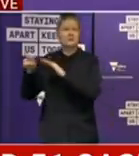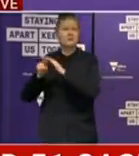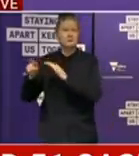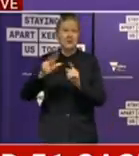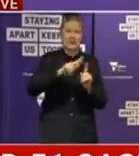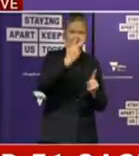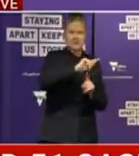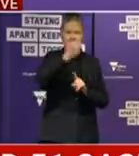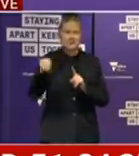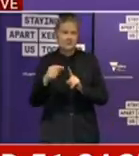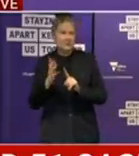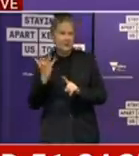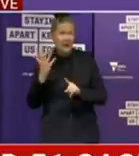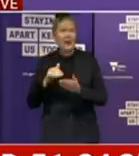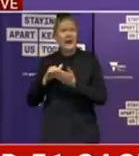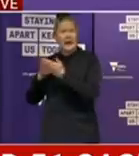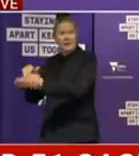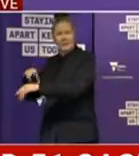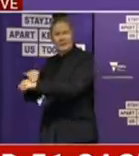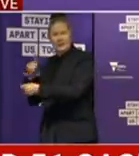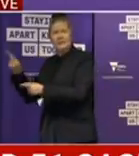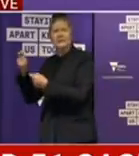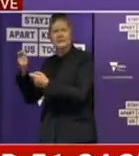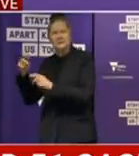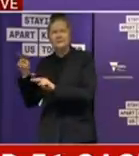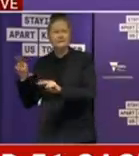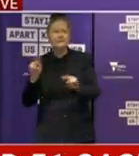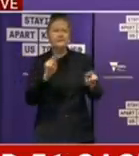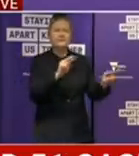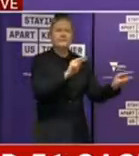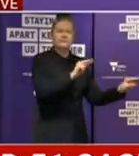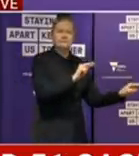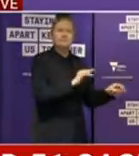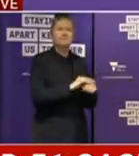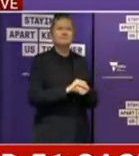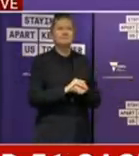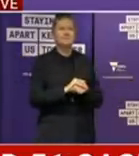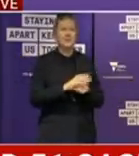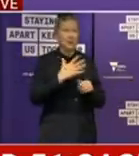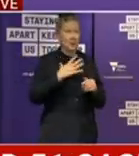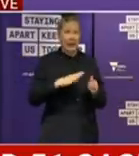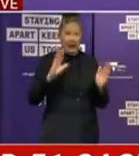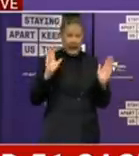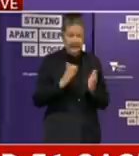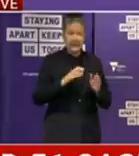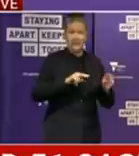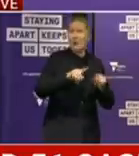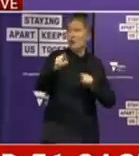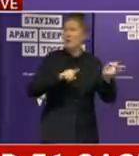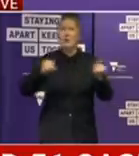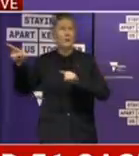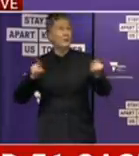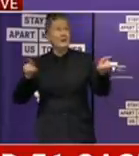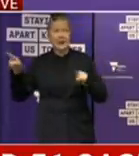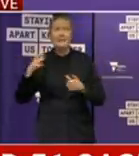just that little bit easier. And on that basis, limit movement, limit the virus. It's no more or